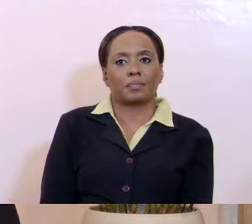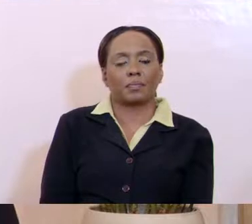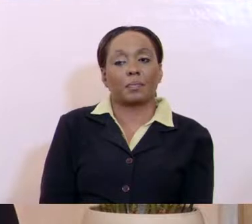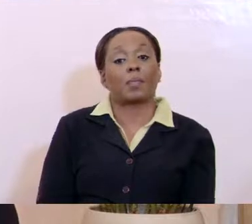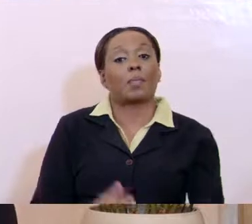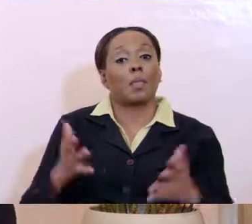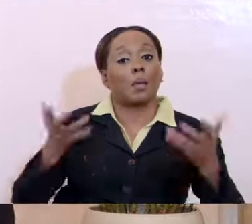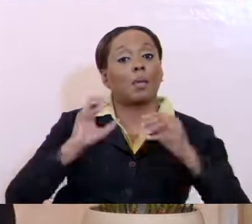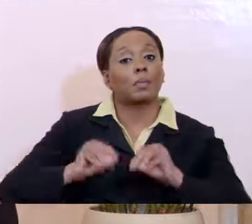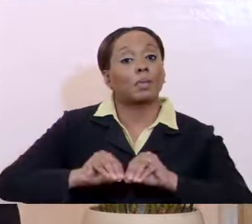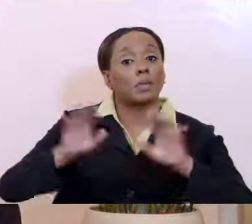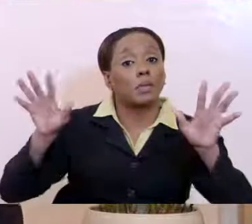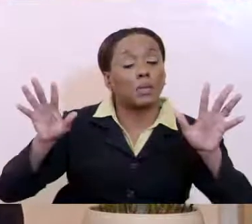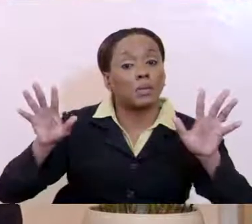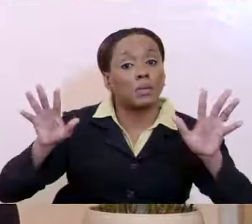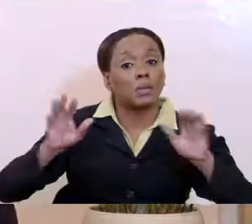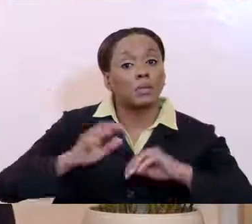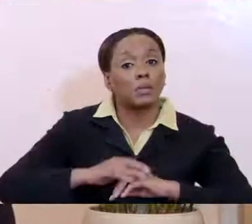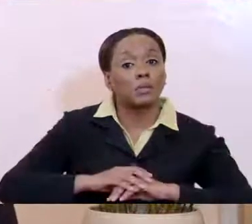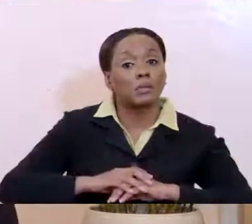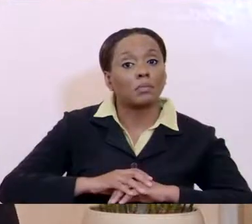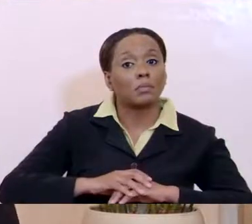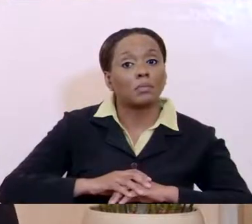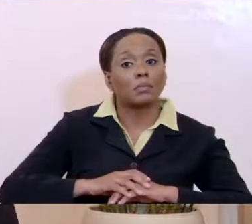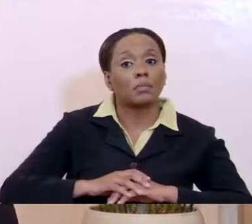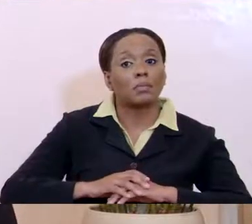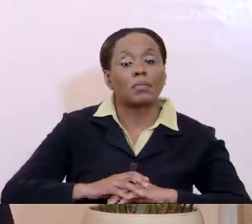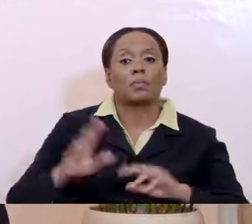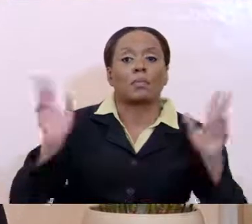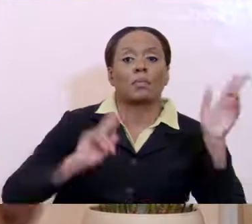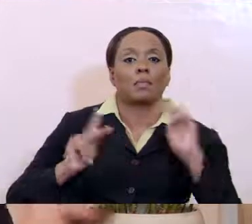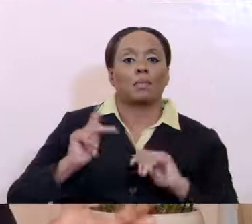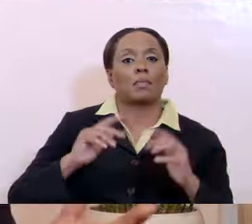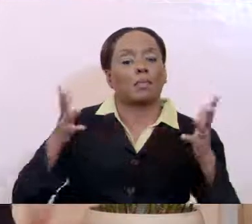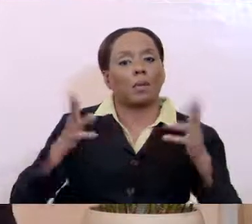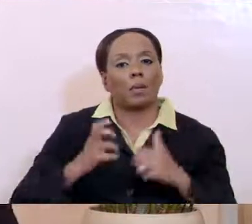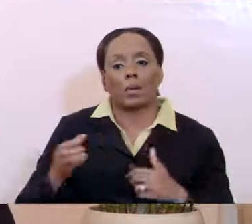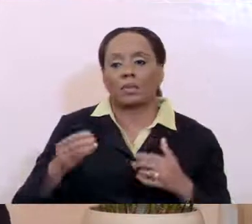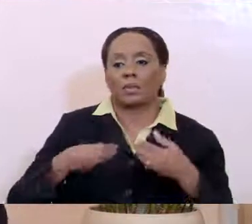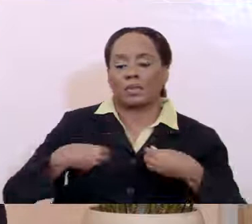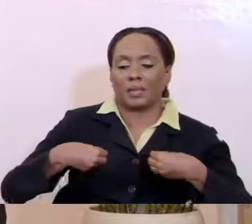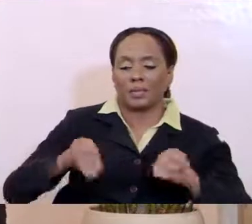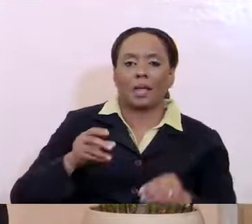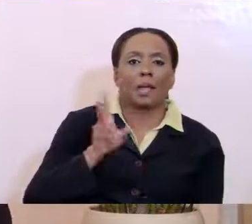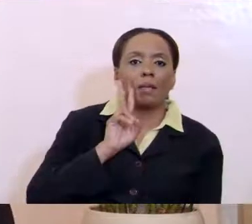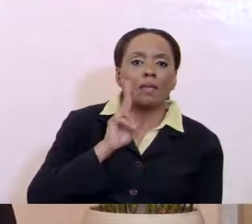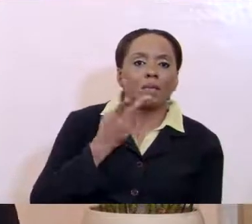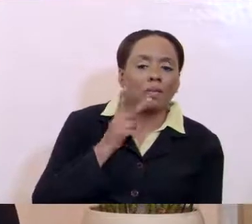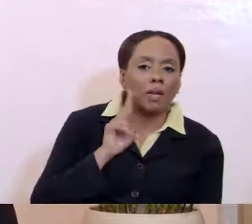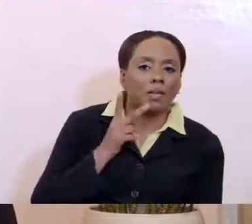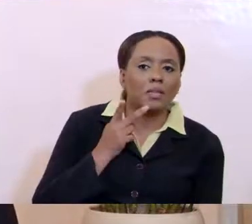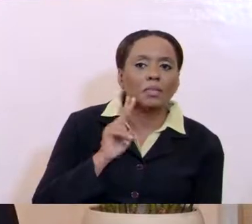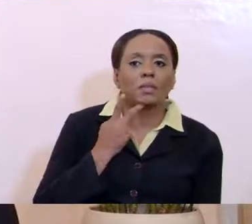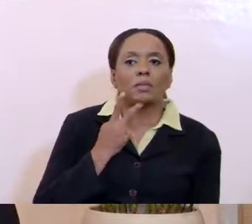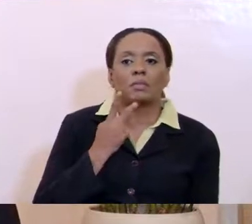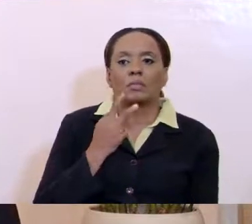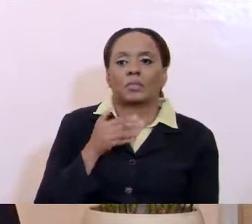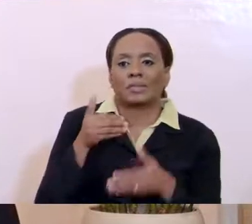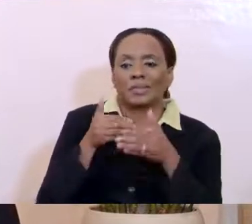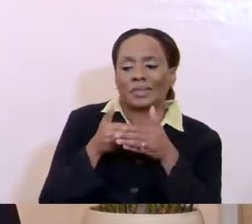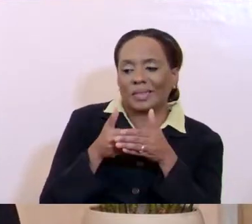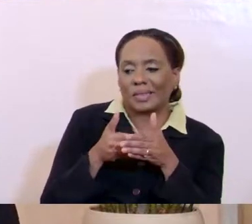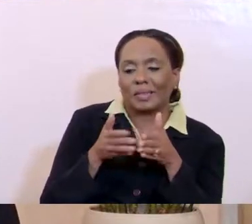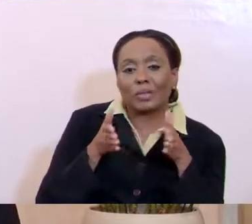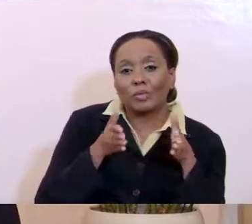well that off-road vending of vegetables in our many communities as it exists now, that kind of stuff will